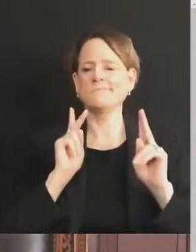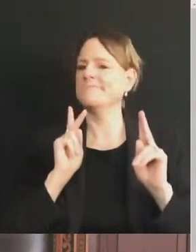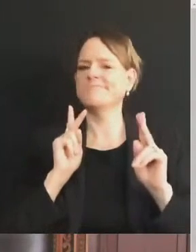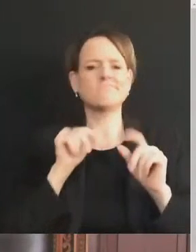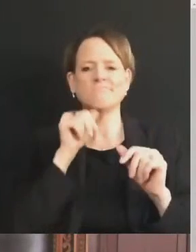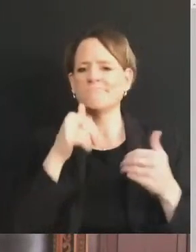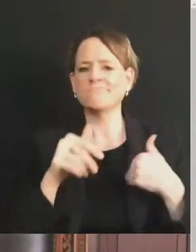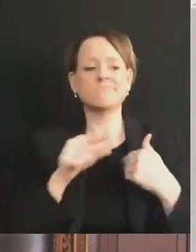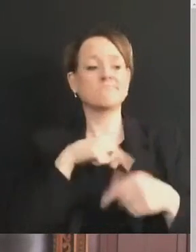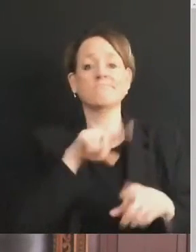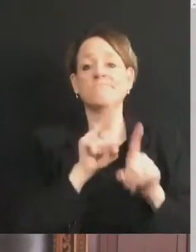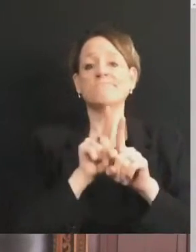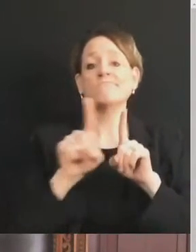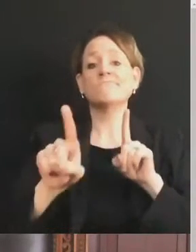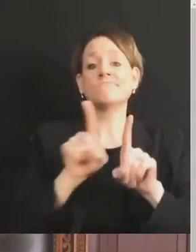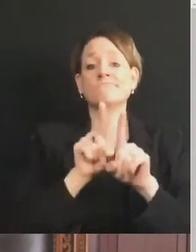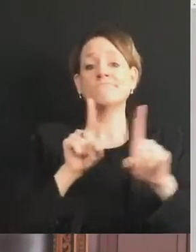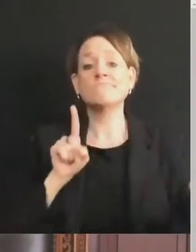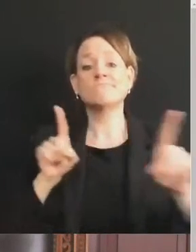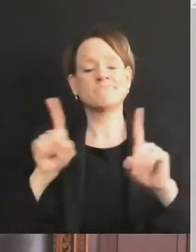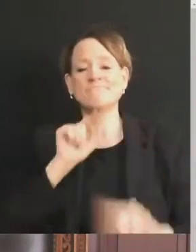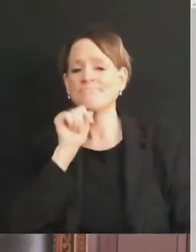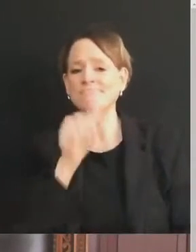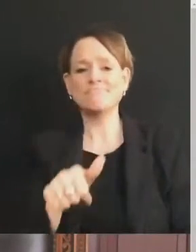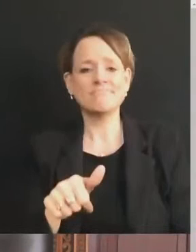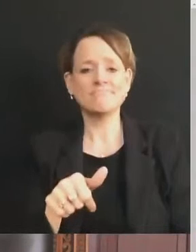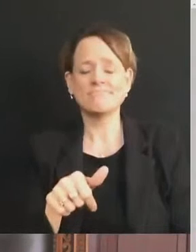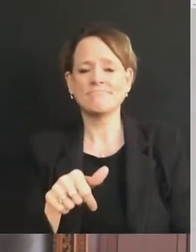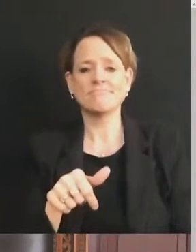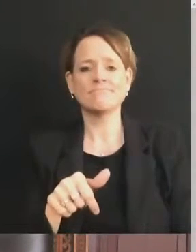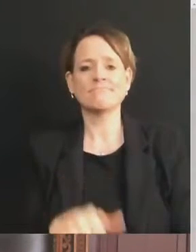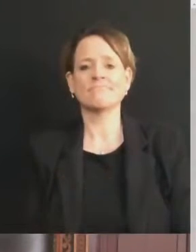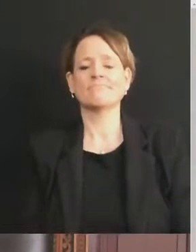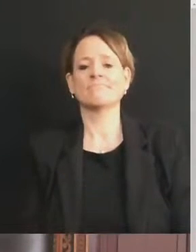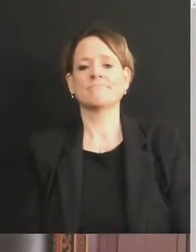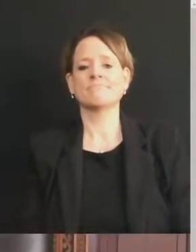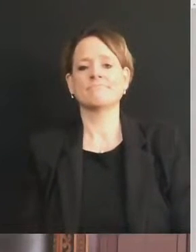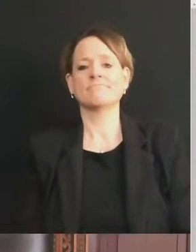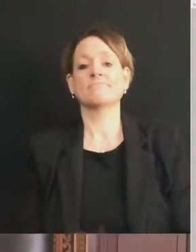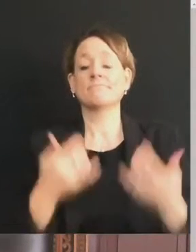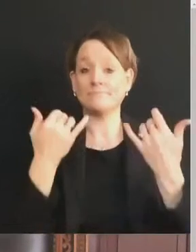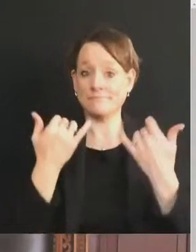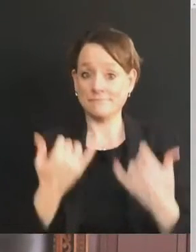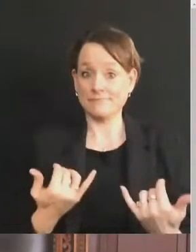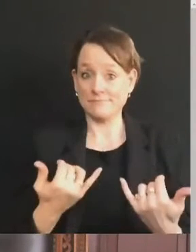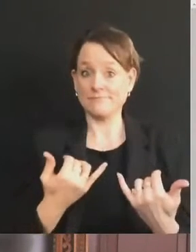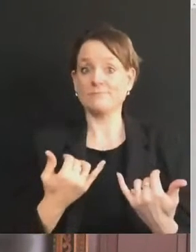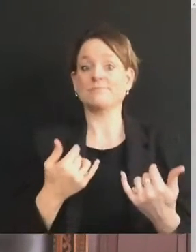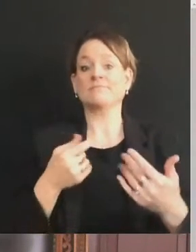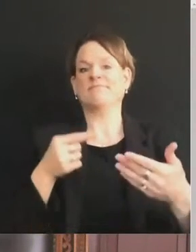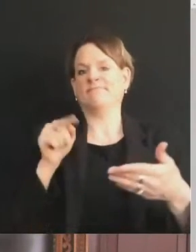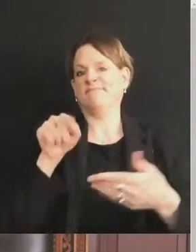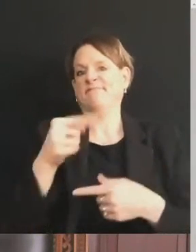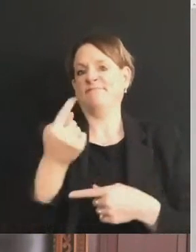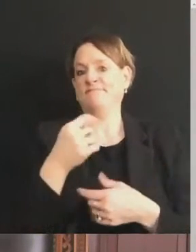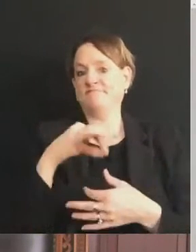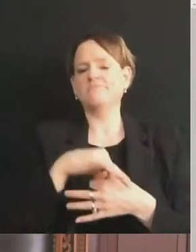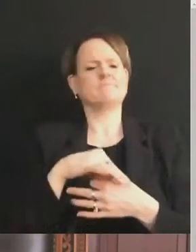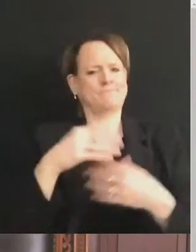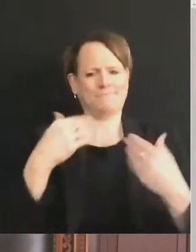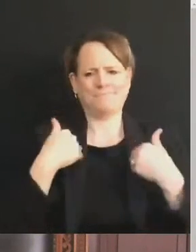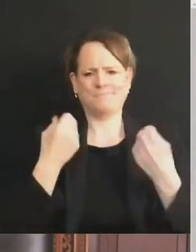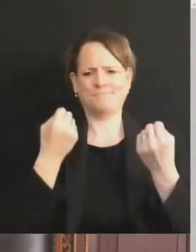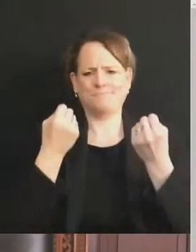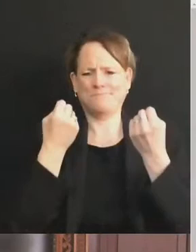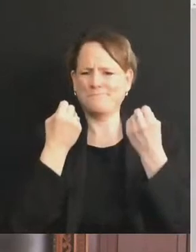the number of polling places has expanded dramatically in all places, all towns across the state, cities